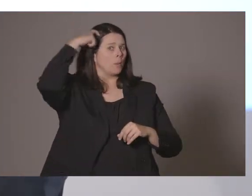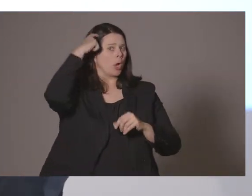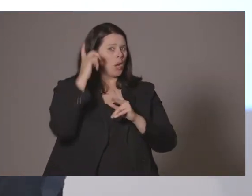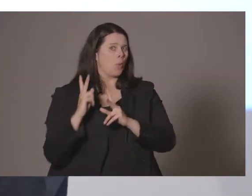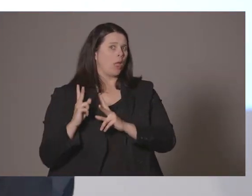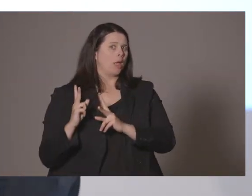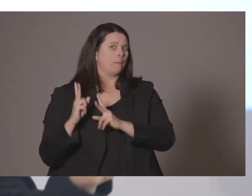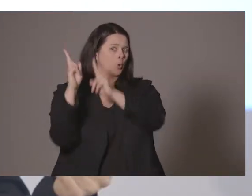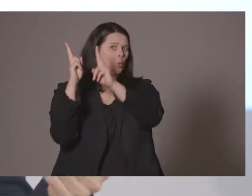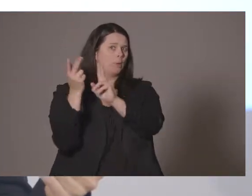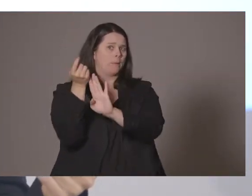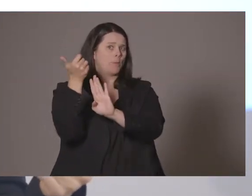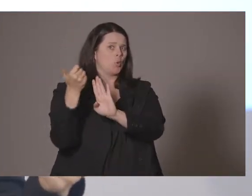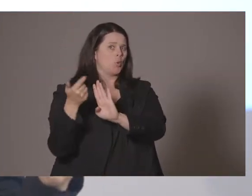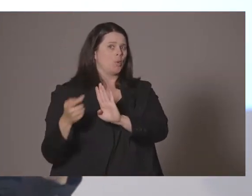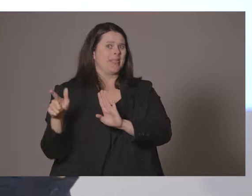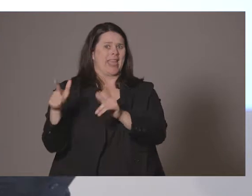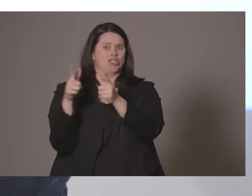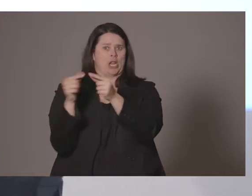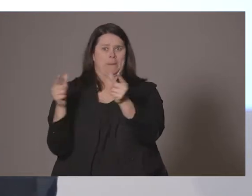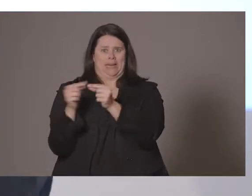Japanese phonemes as a relevant